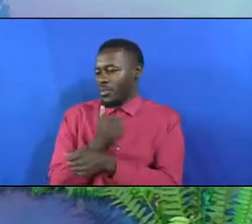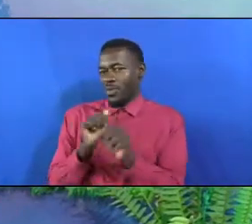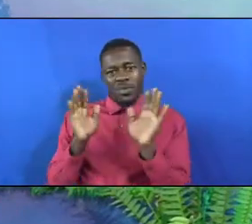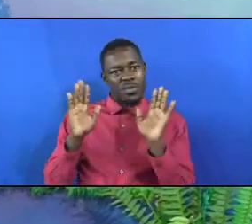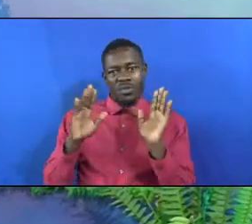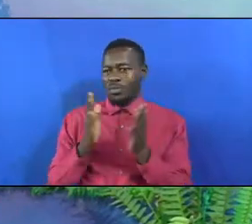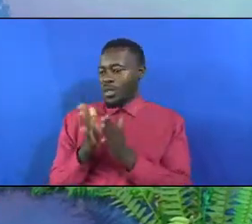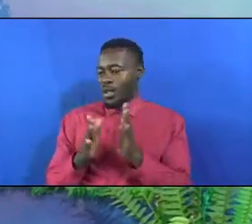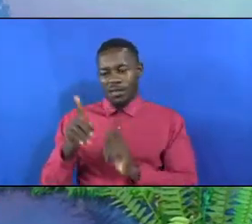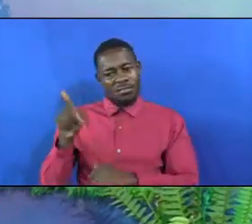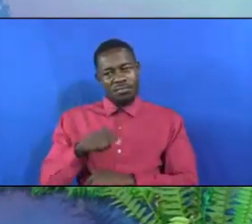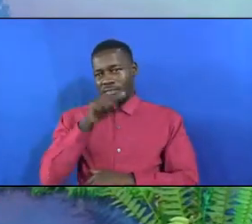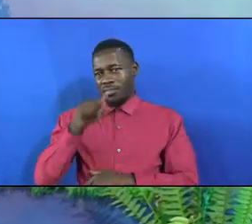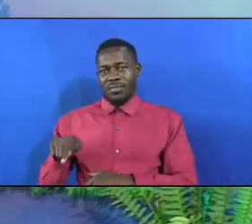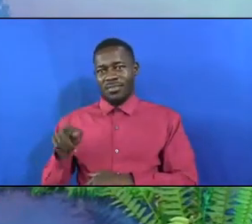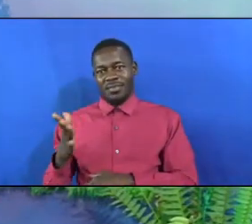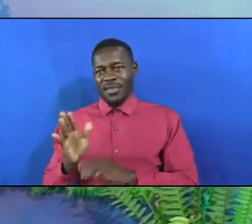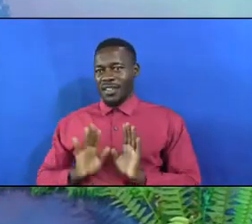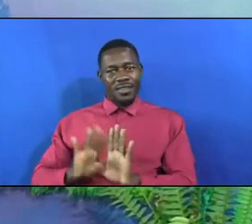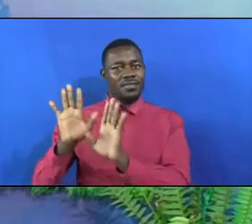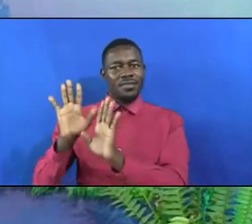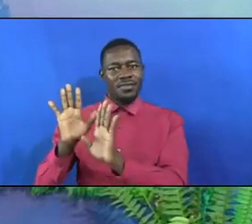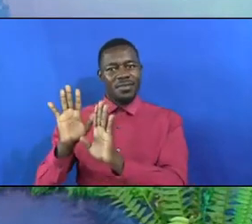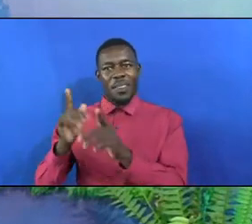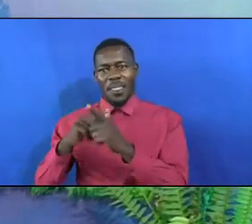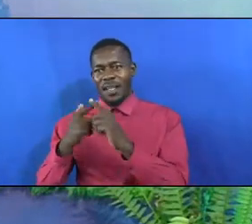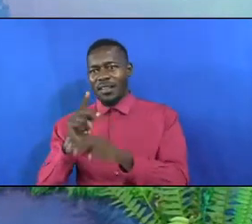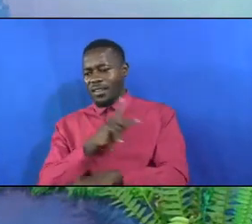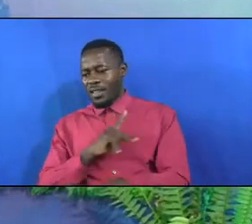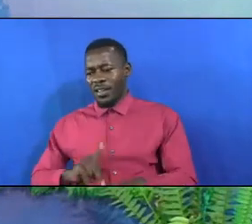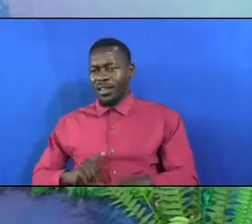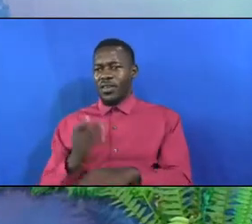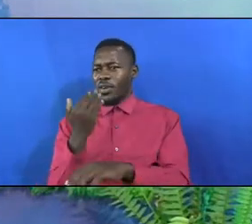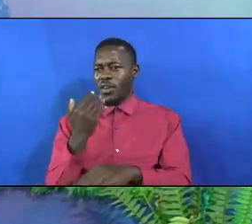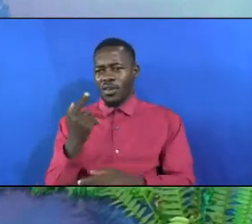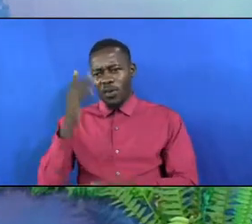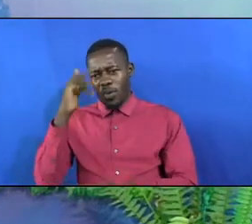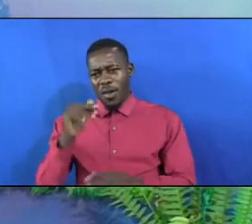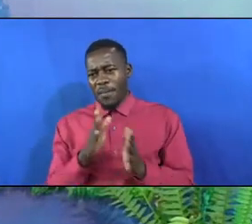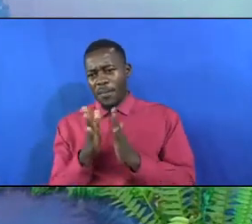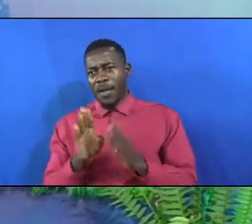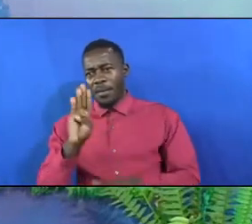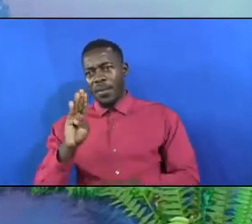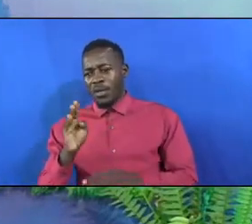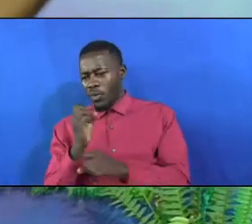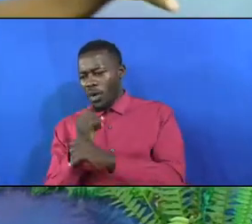wicked plan, they also gave it a leeway. And so they come and tell the king, you know what?